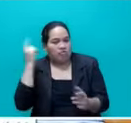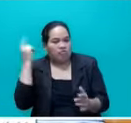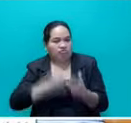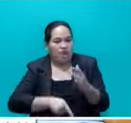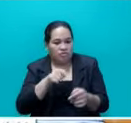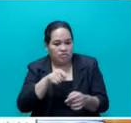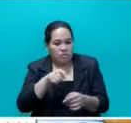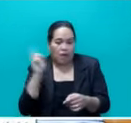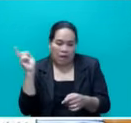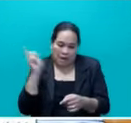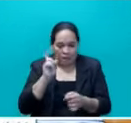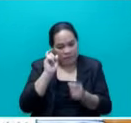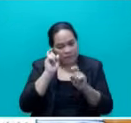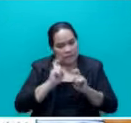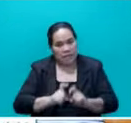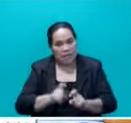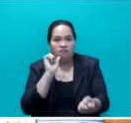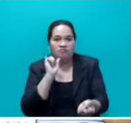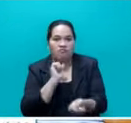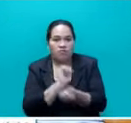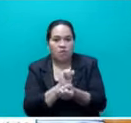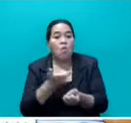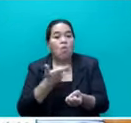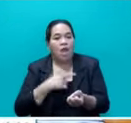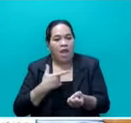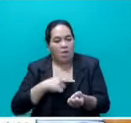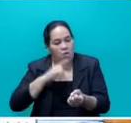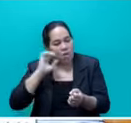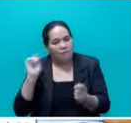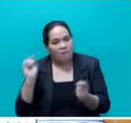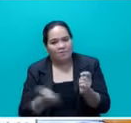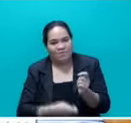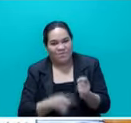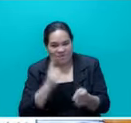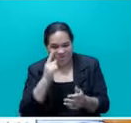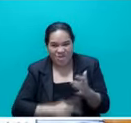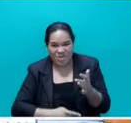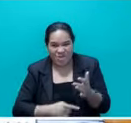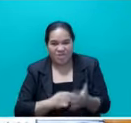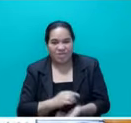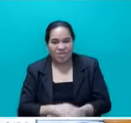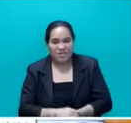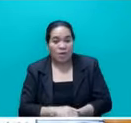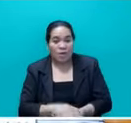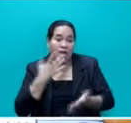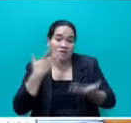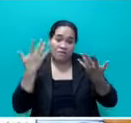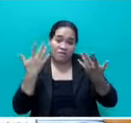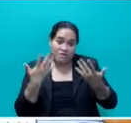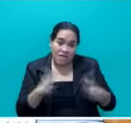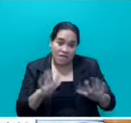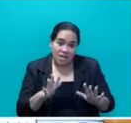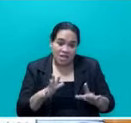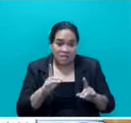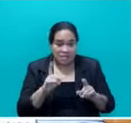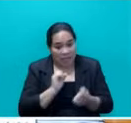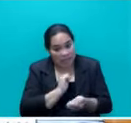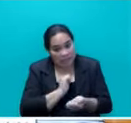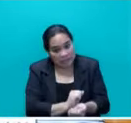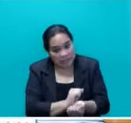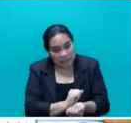prison sentence in Fiji if prosecuted successfully. And then he or she, after they serve their sentence, after they're convicted, will go